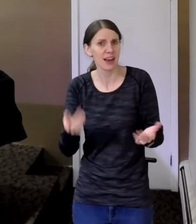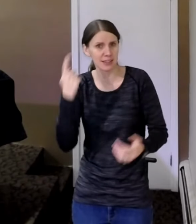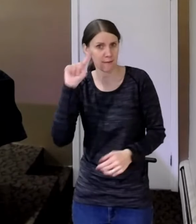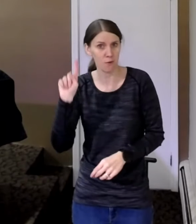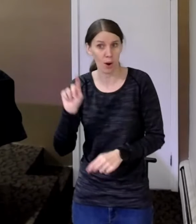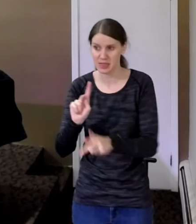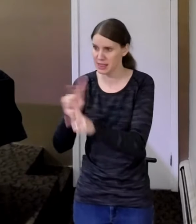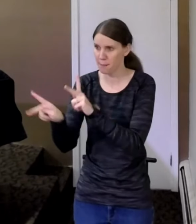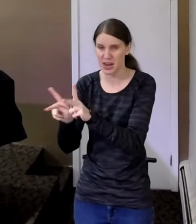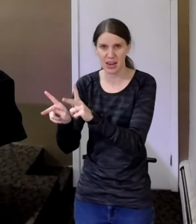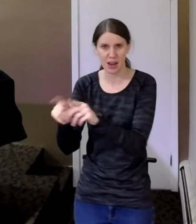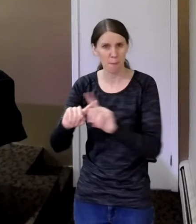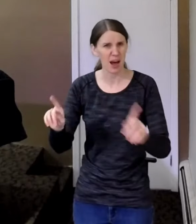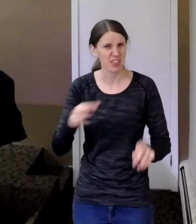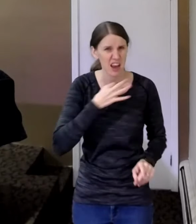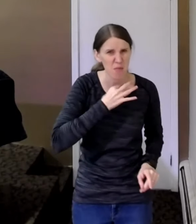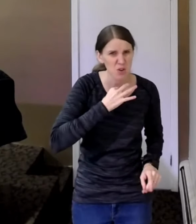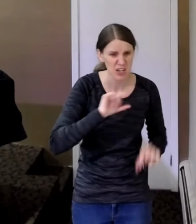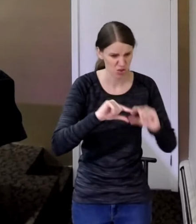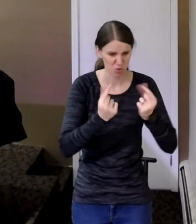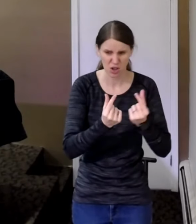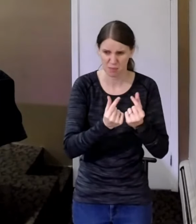and they're angry with him